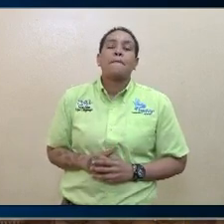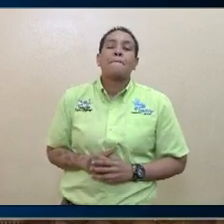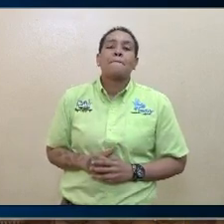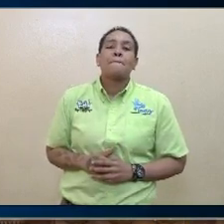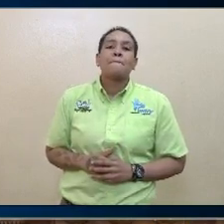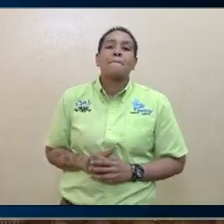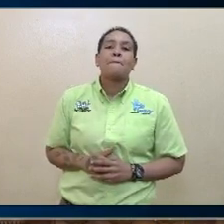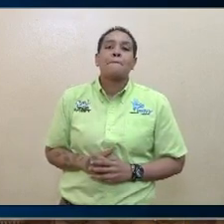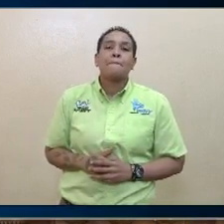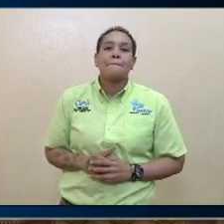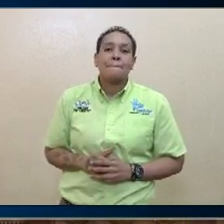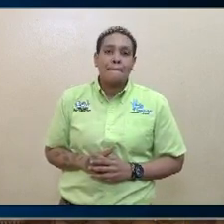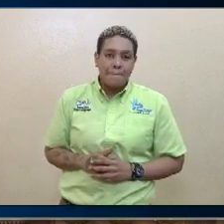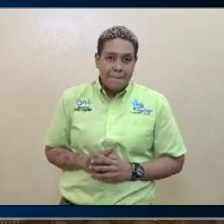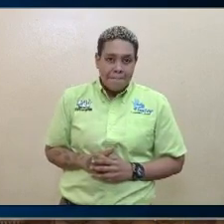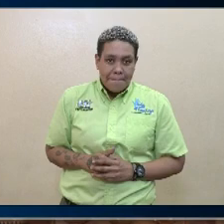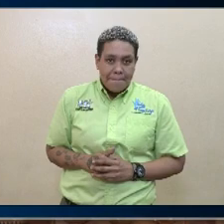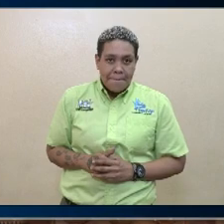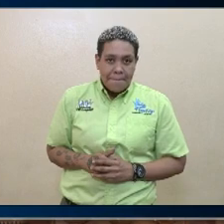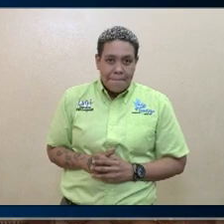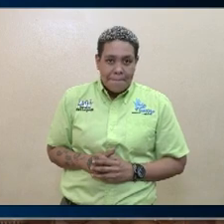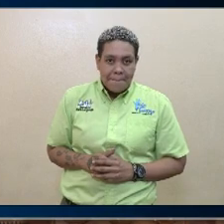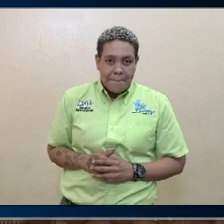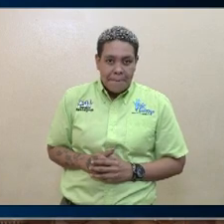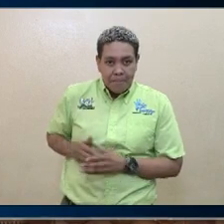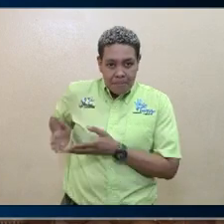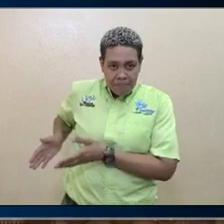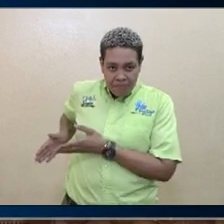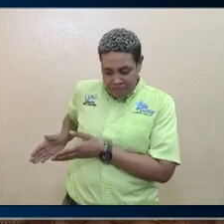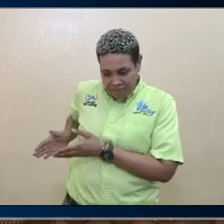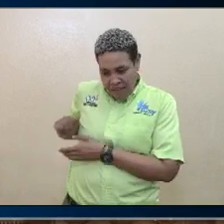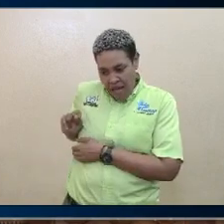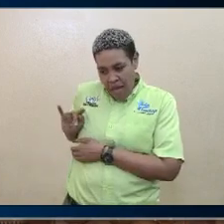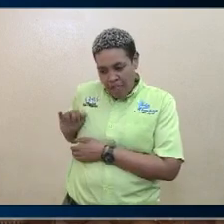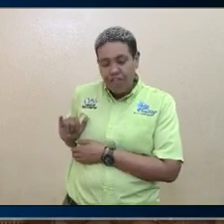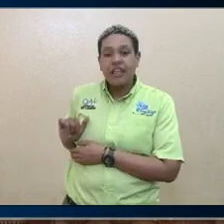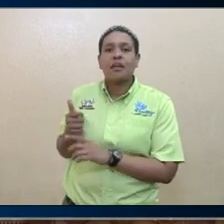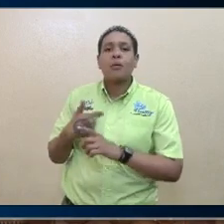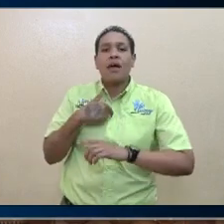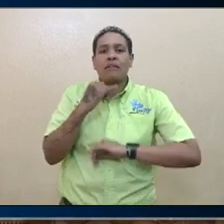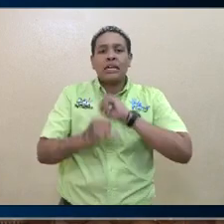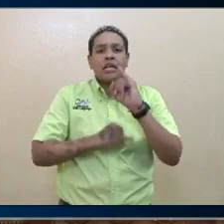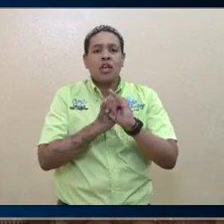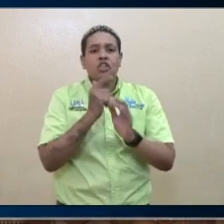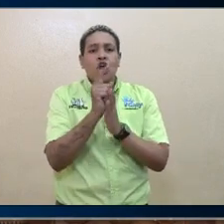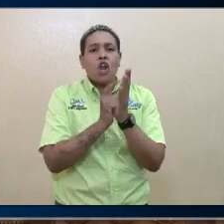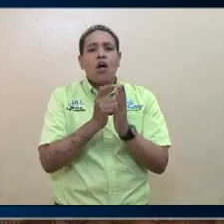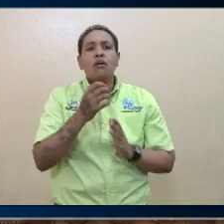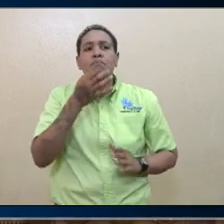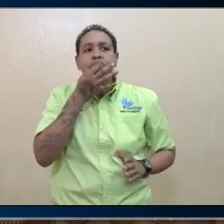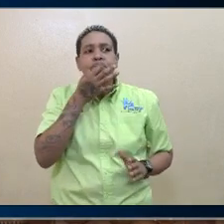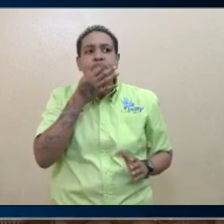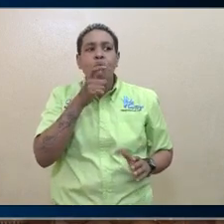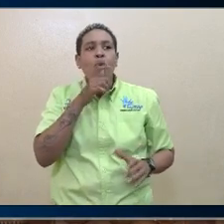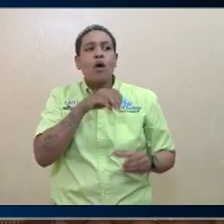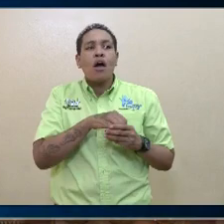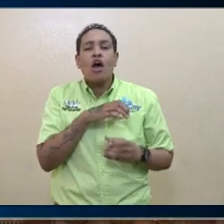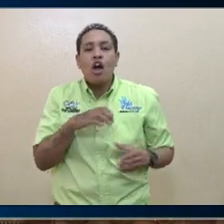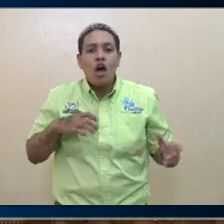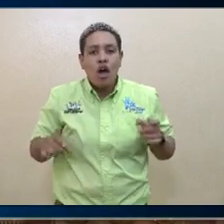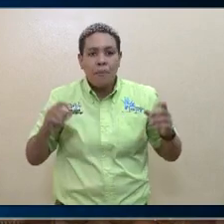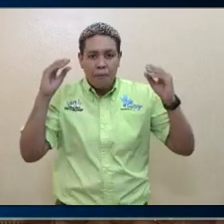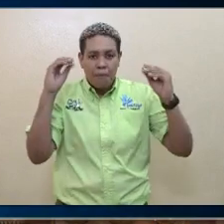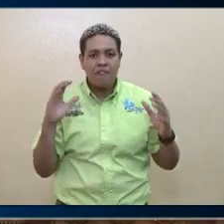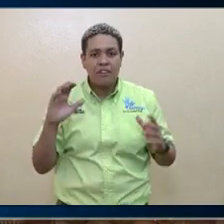We have an international constitutional law expert who is on the committee, Professor